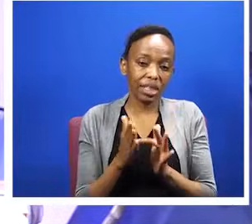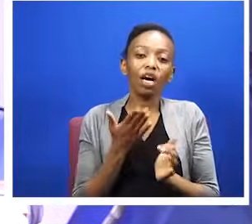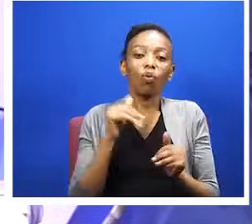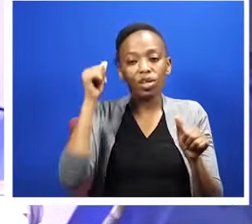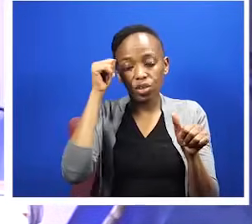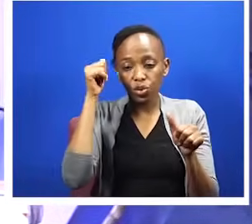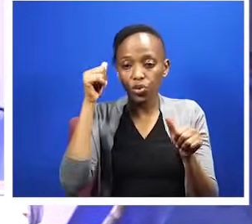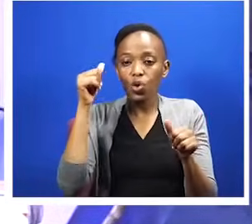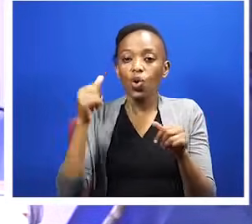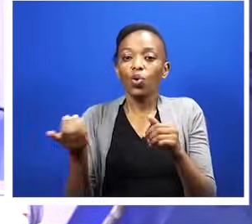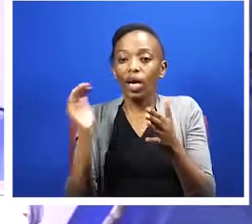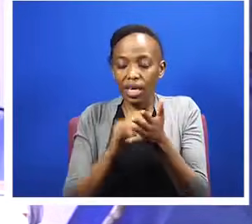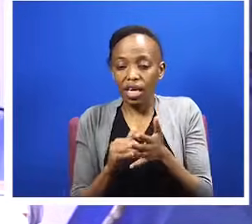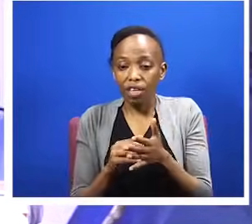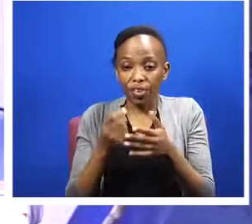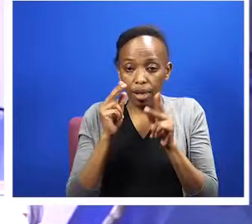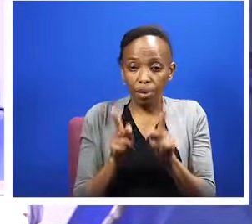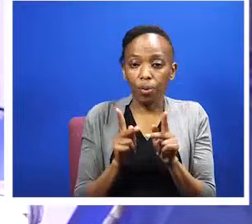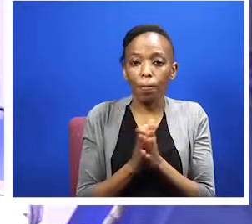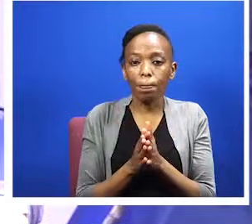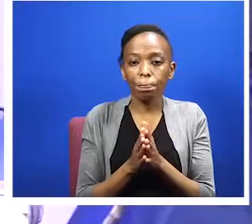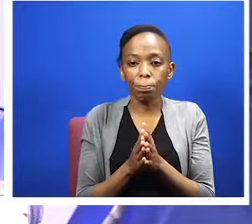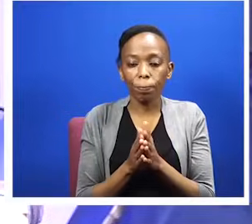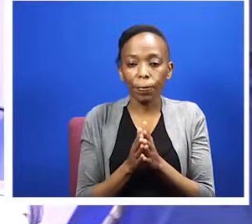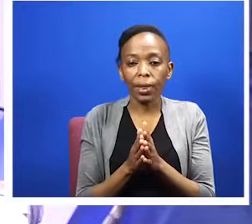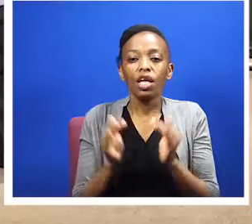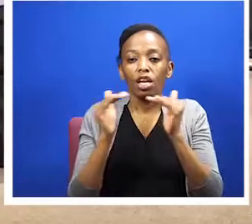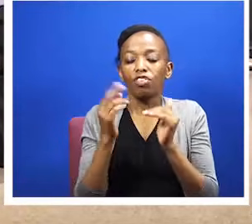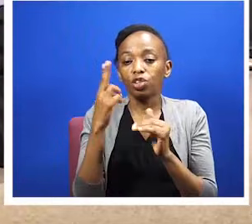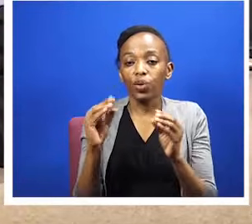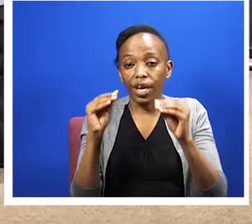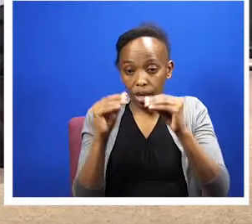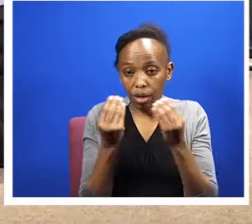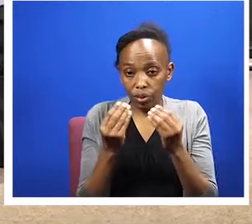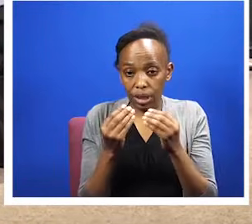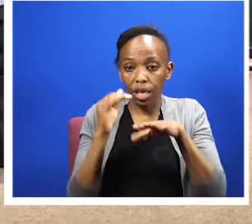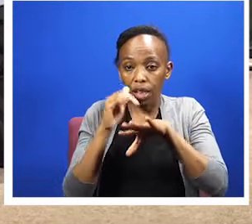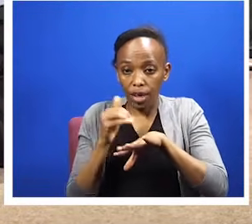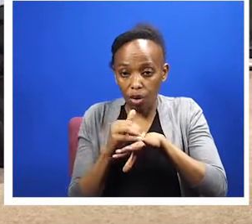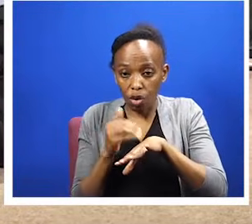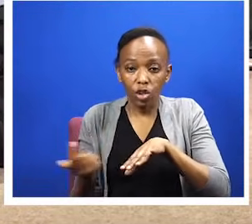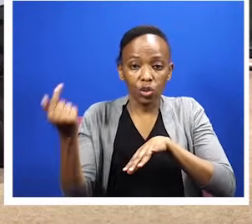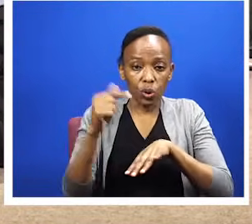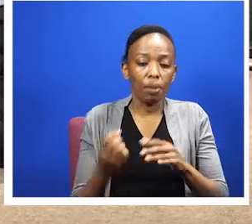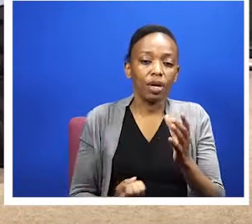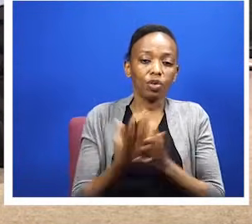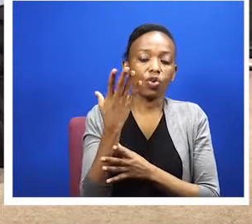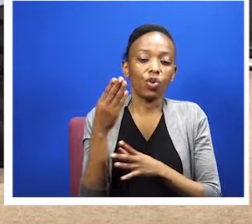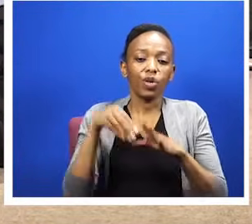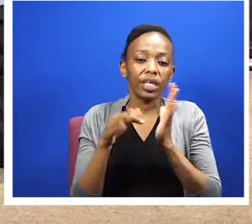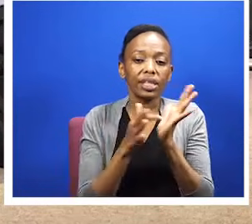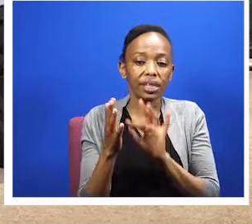for those who are writing or taking notes, okay? Stage two, encounter, the call to come and grow in